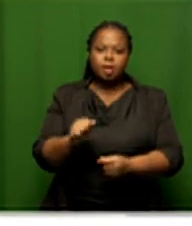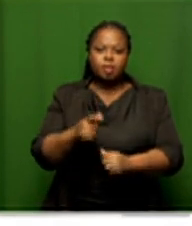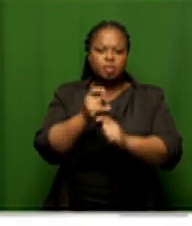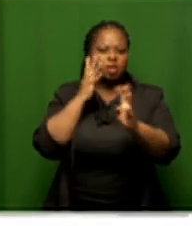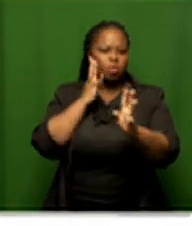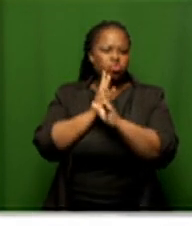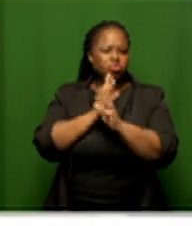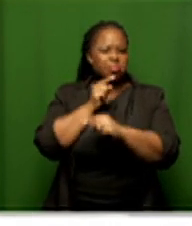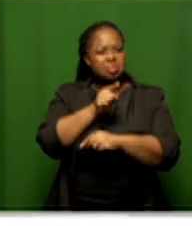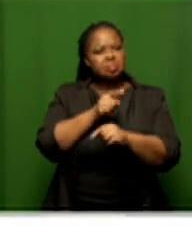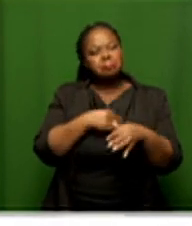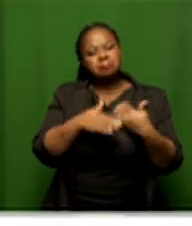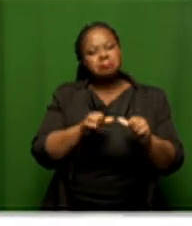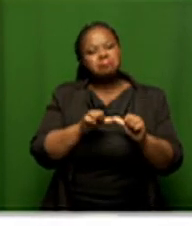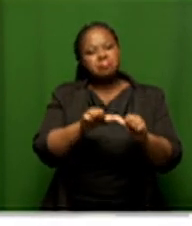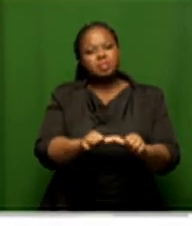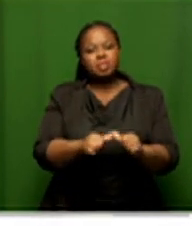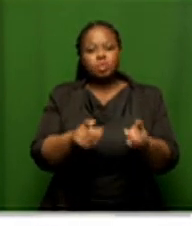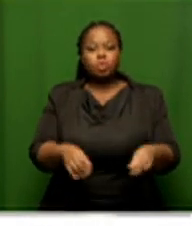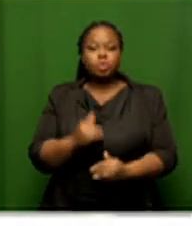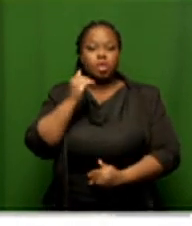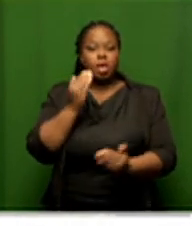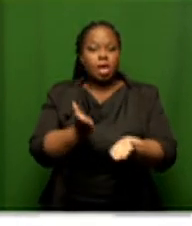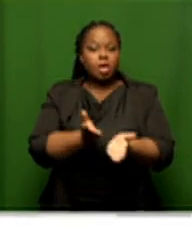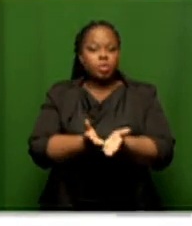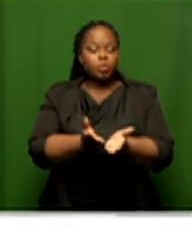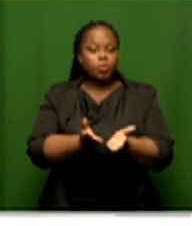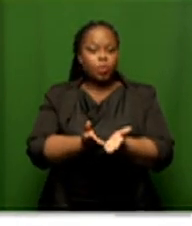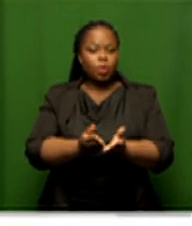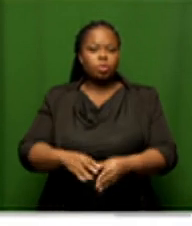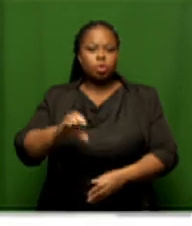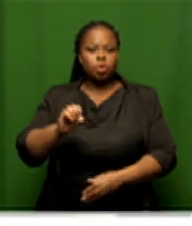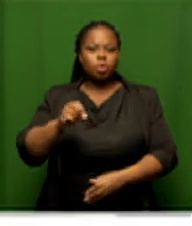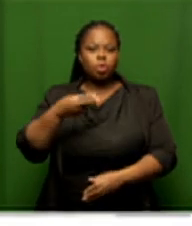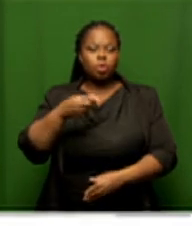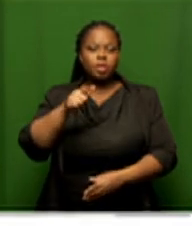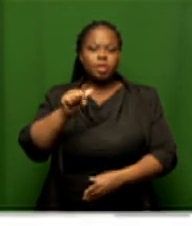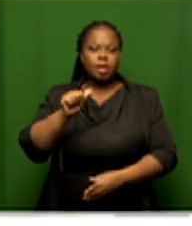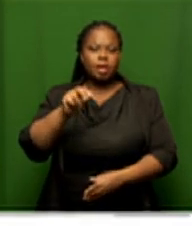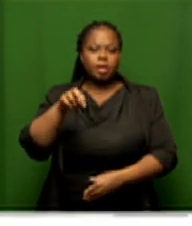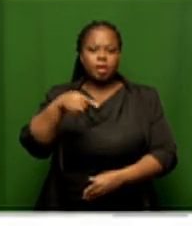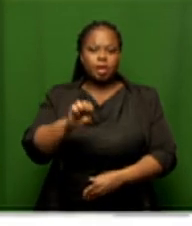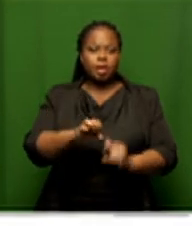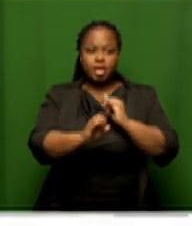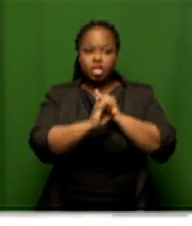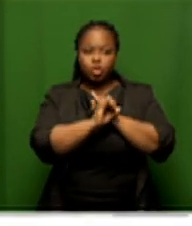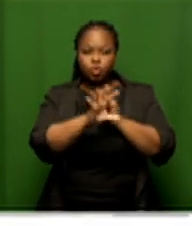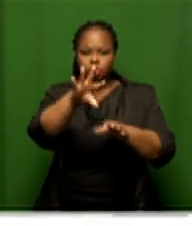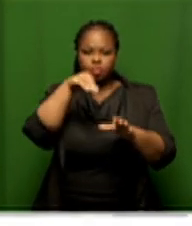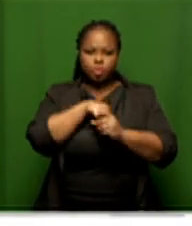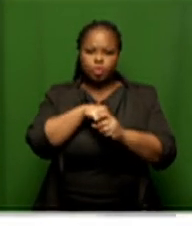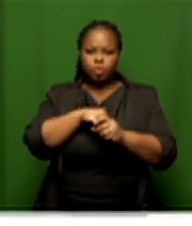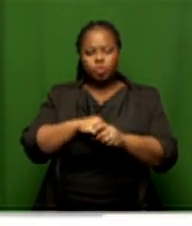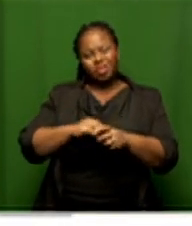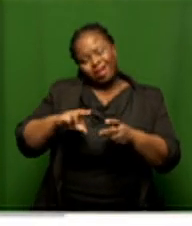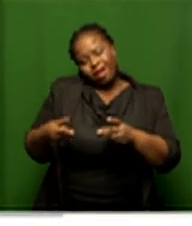institution continues to operate as a high school. It is the greater part of Ohlange Institute, which is inclusive of 2